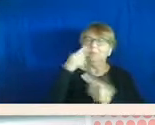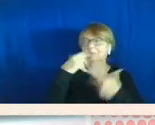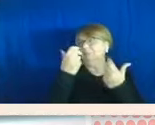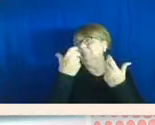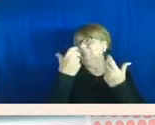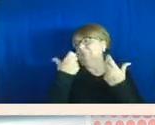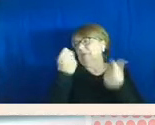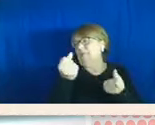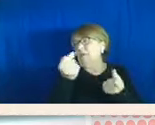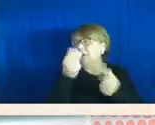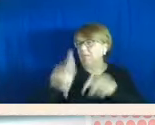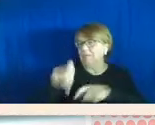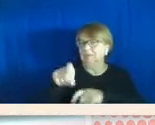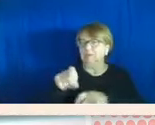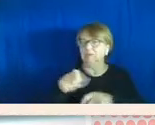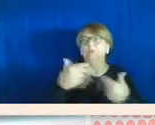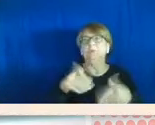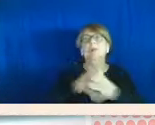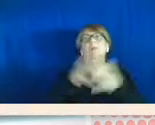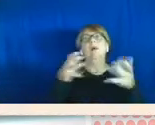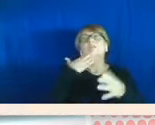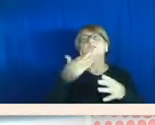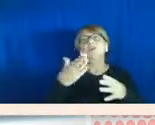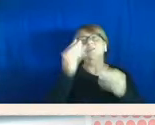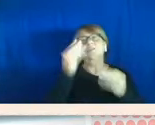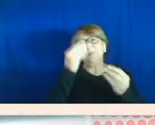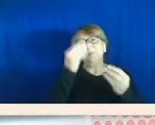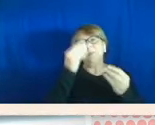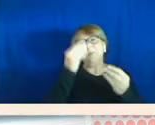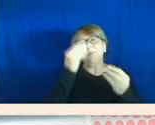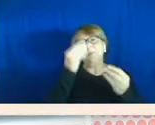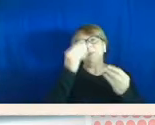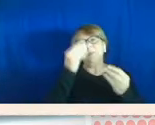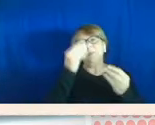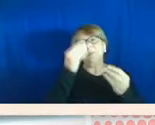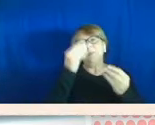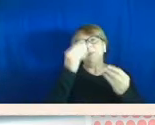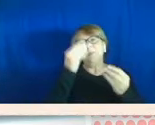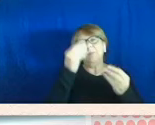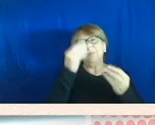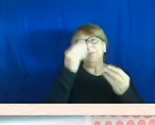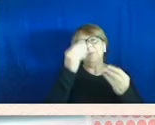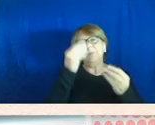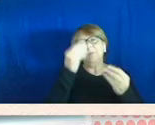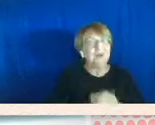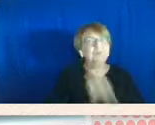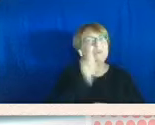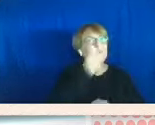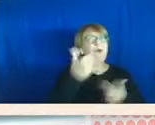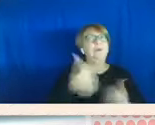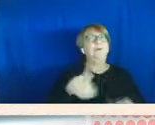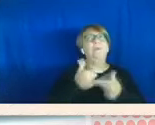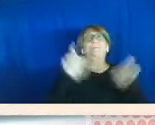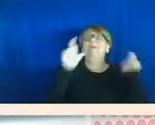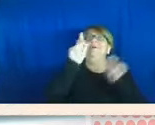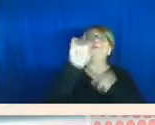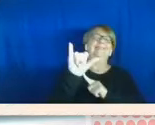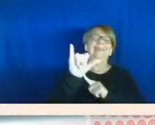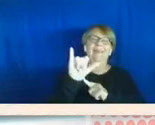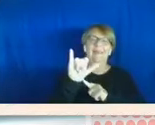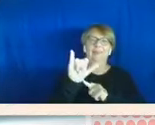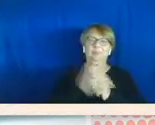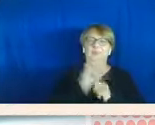today. Got more great content, of course, coming up tomorrow. Tomorrow is a big day. It's another, I'm gonna go ahead and give it a